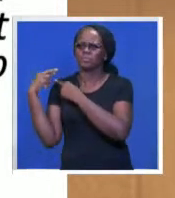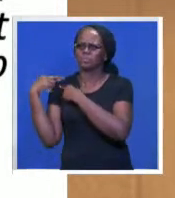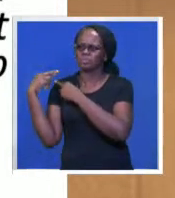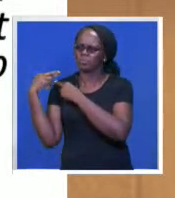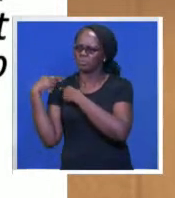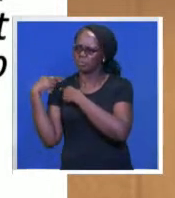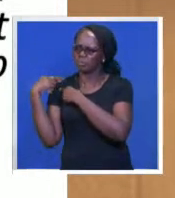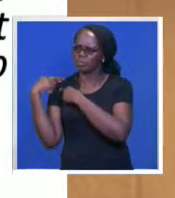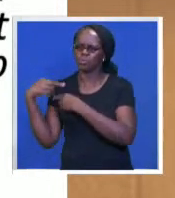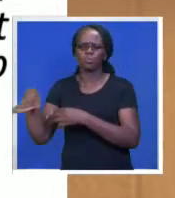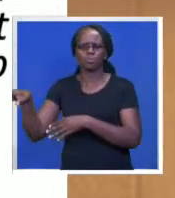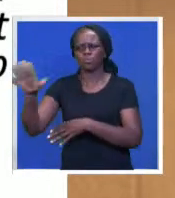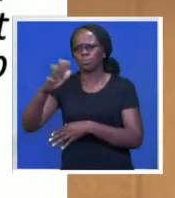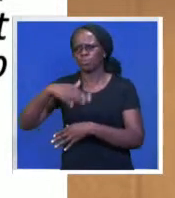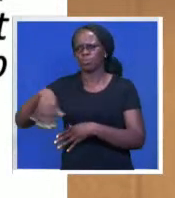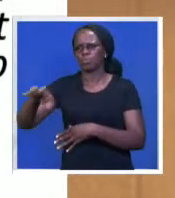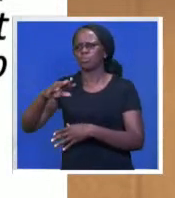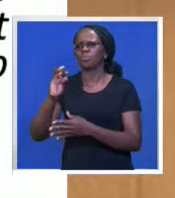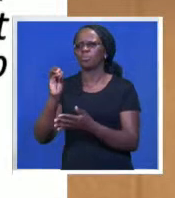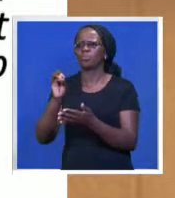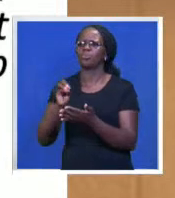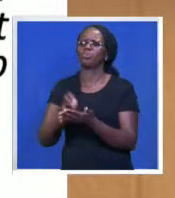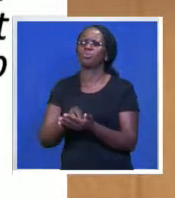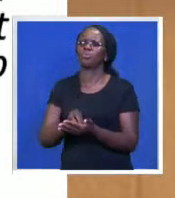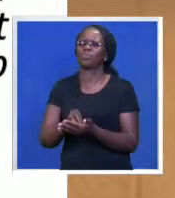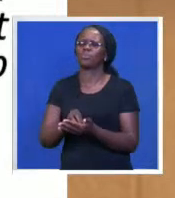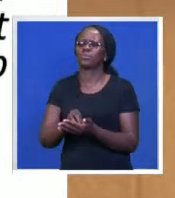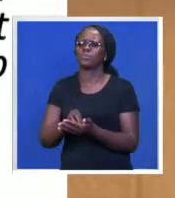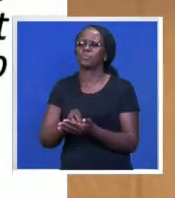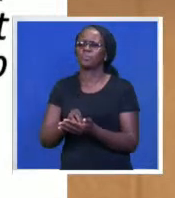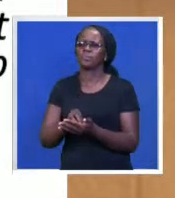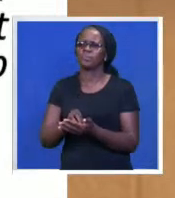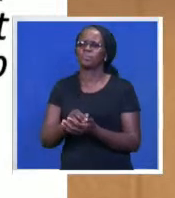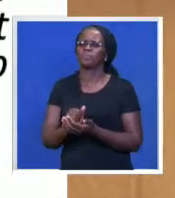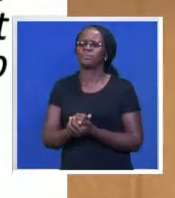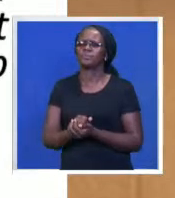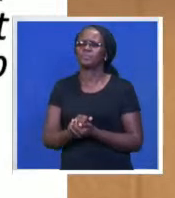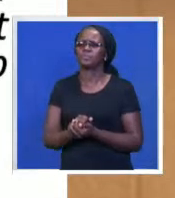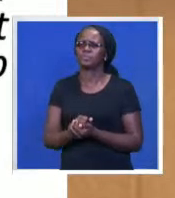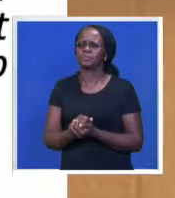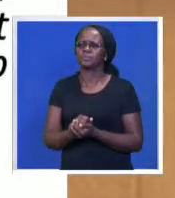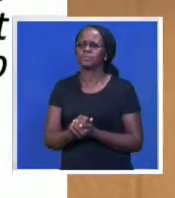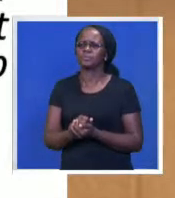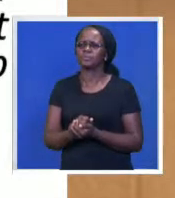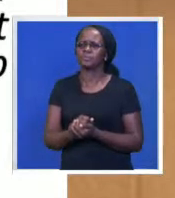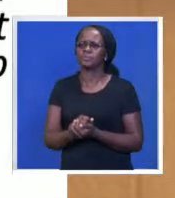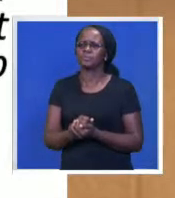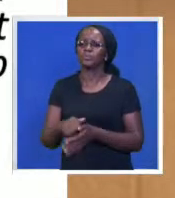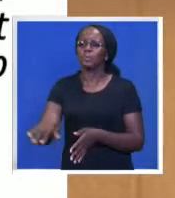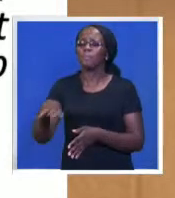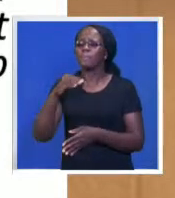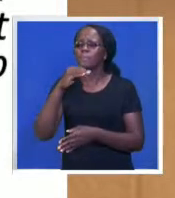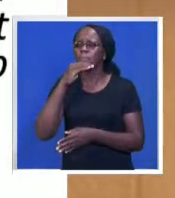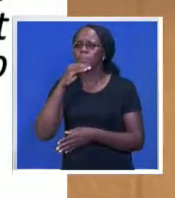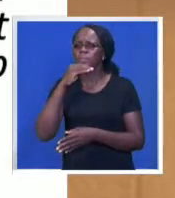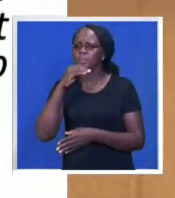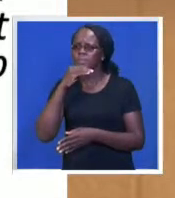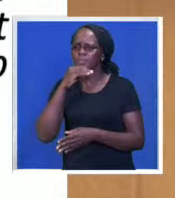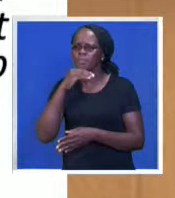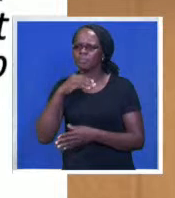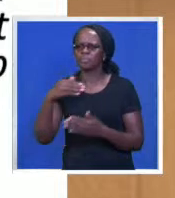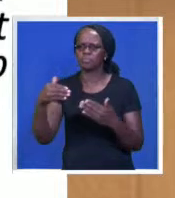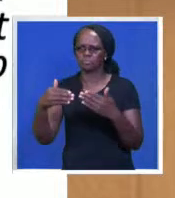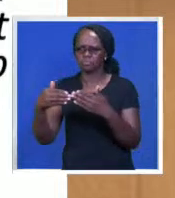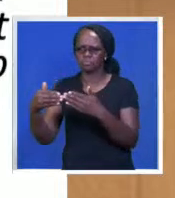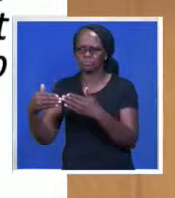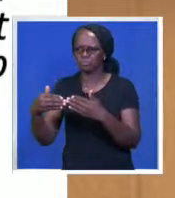have responsibility, not just to misuse our natural environment. They have to make sure that